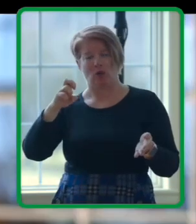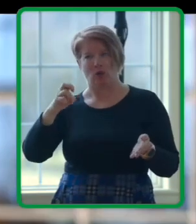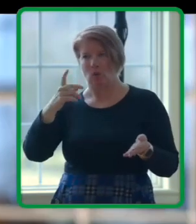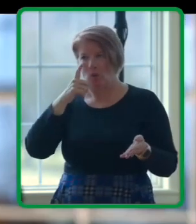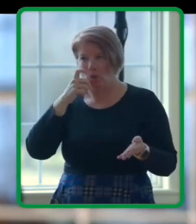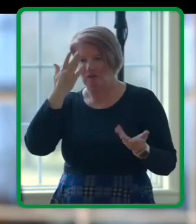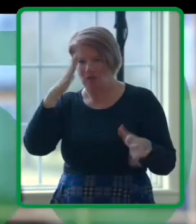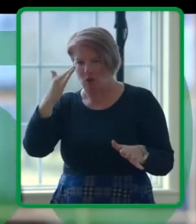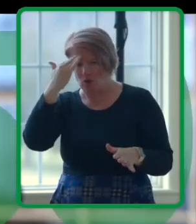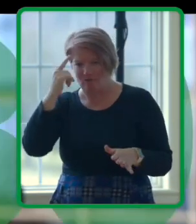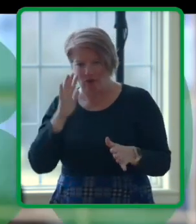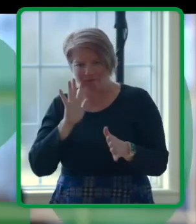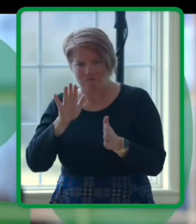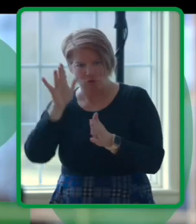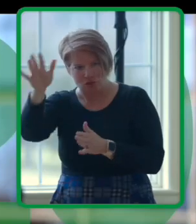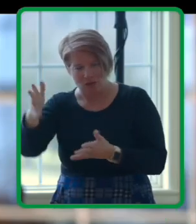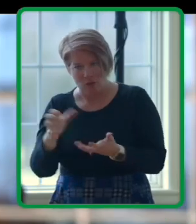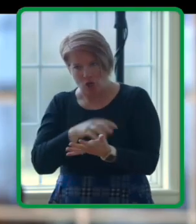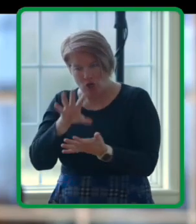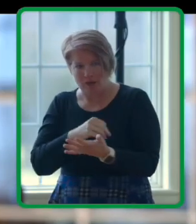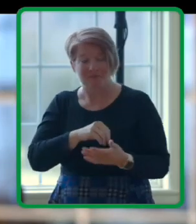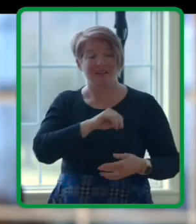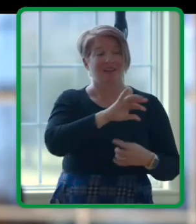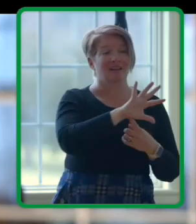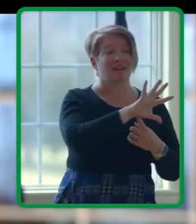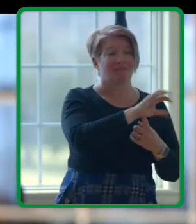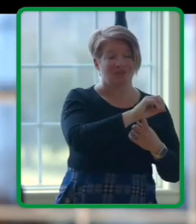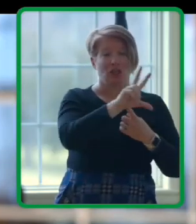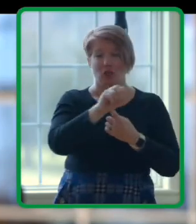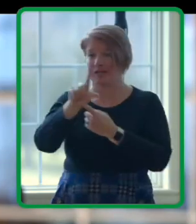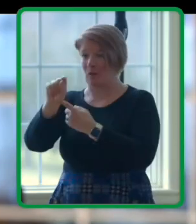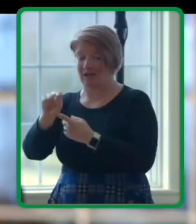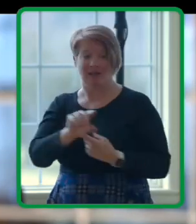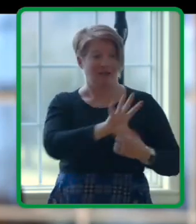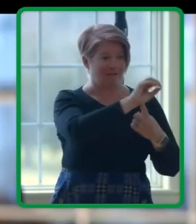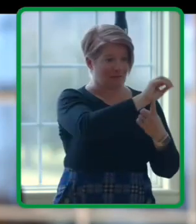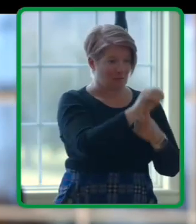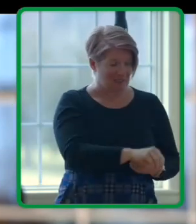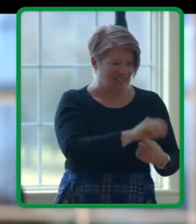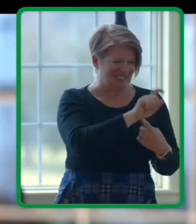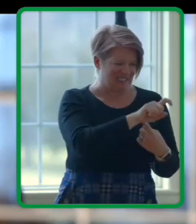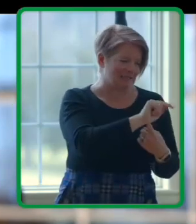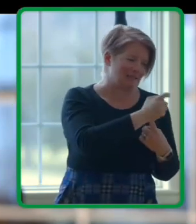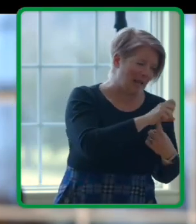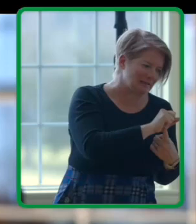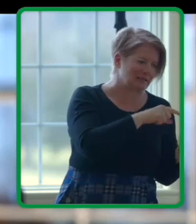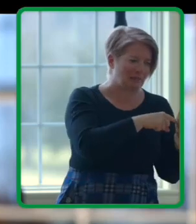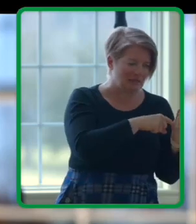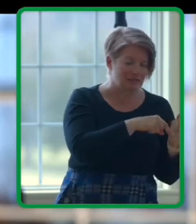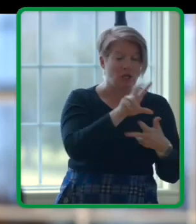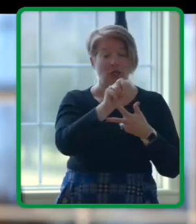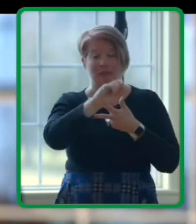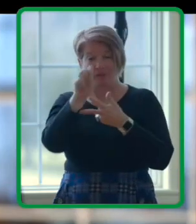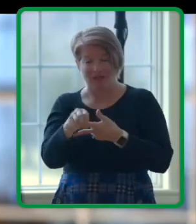One thing that stuck with me was the 50-30-20 rule. 50% will go into needs, like taxes or bills. 30% will go